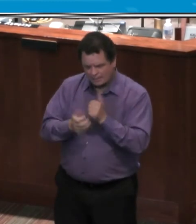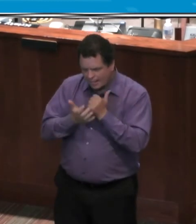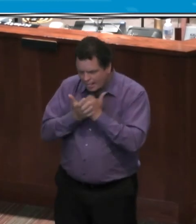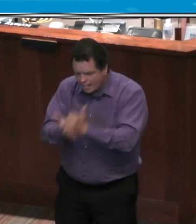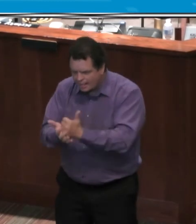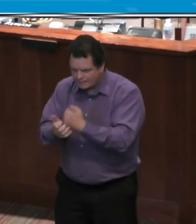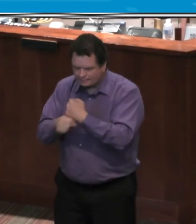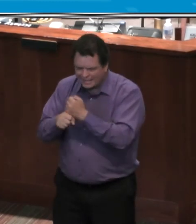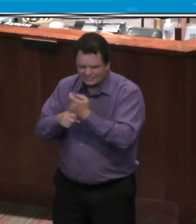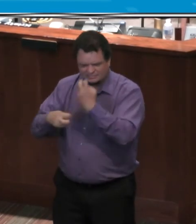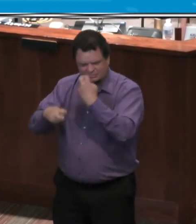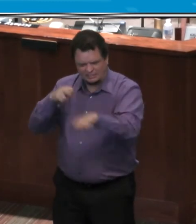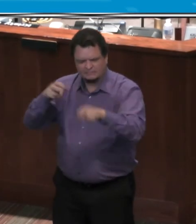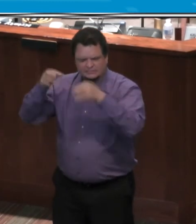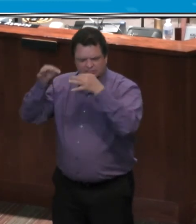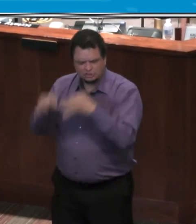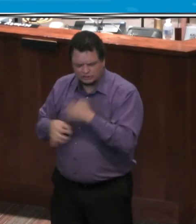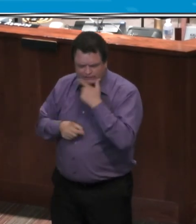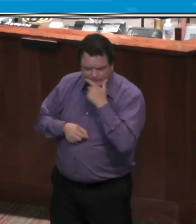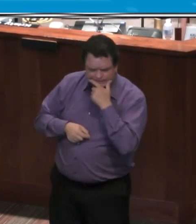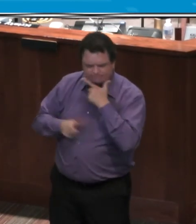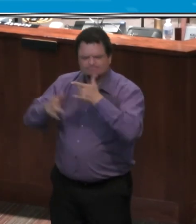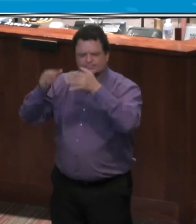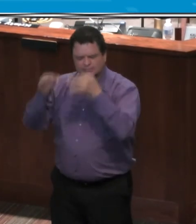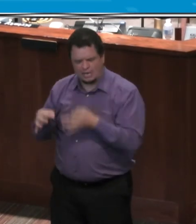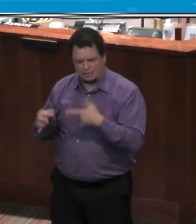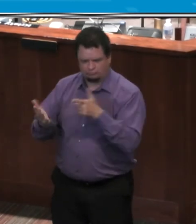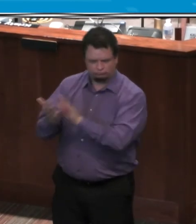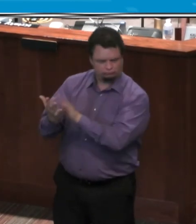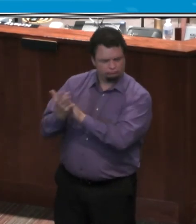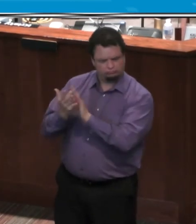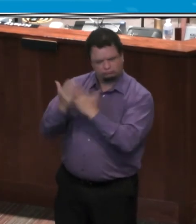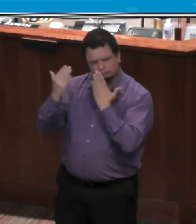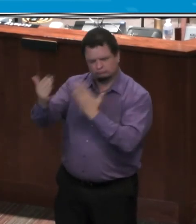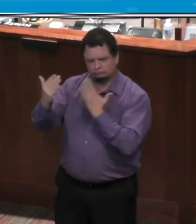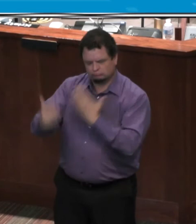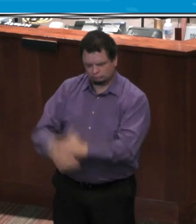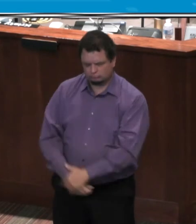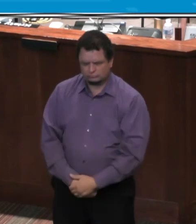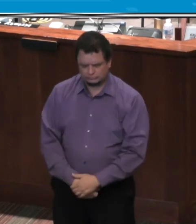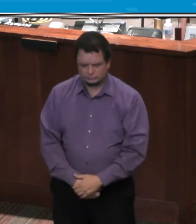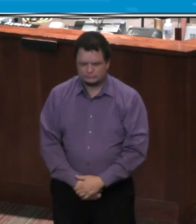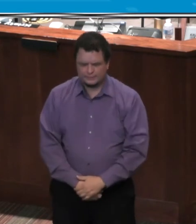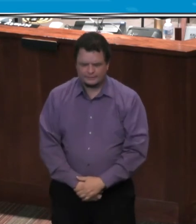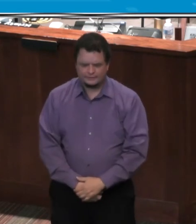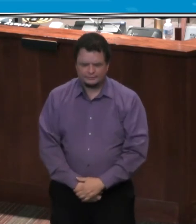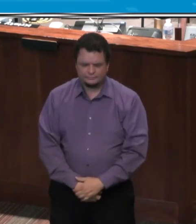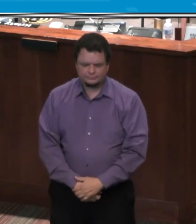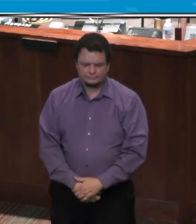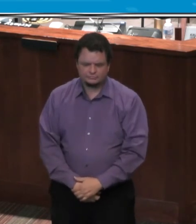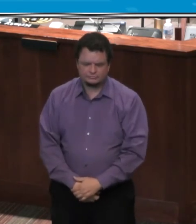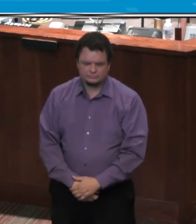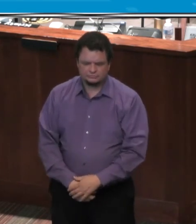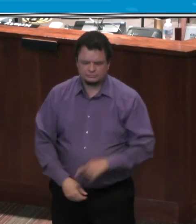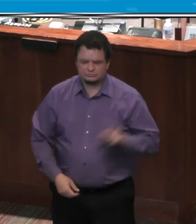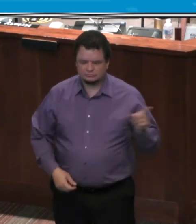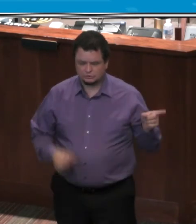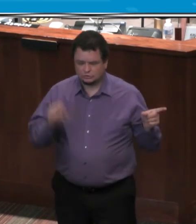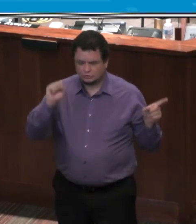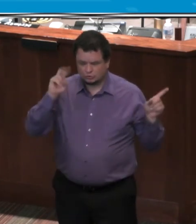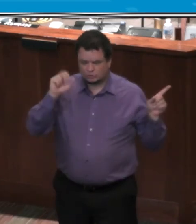Thank you so much. We appreciate you standing by and taking the time to provide that feedback. Greatly appreciate